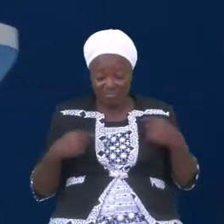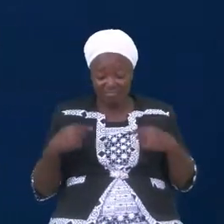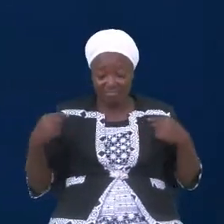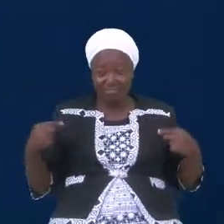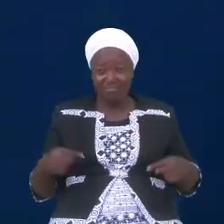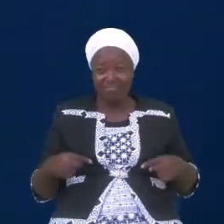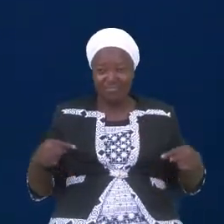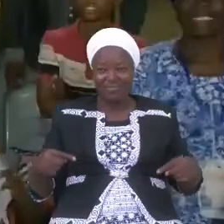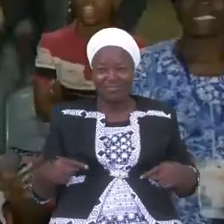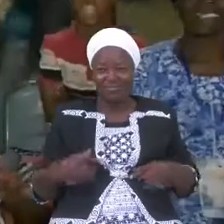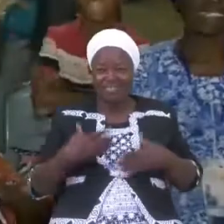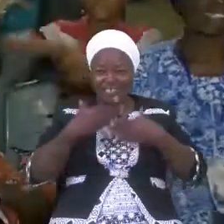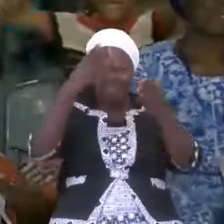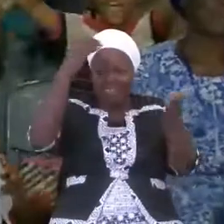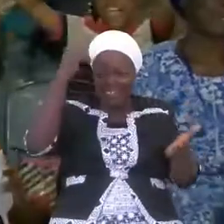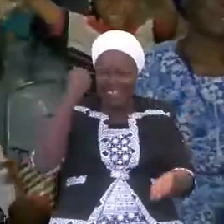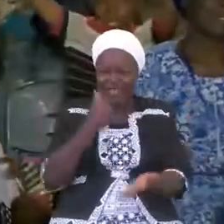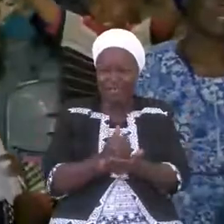Amen.